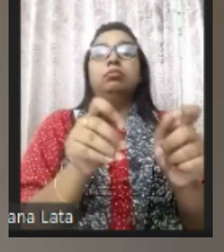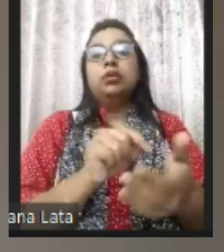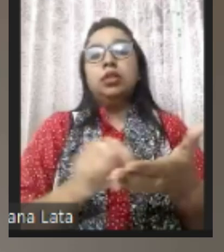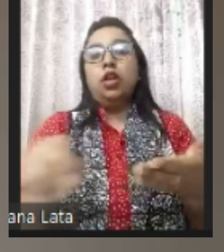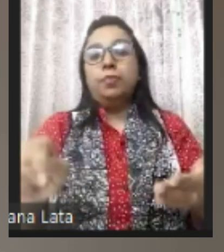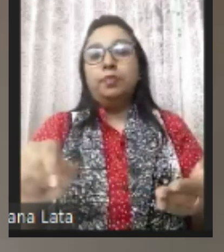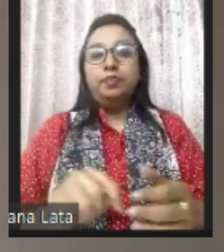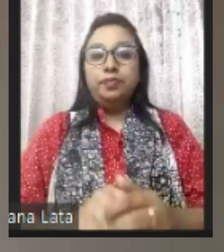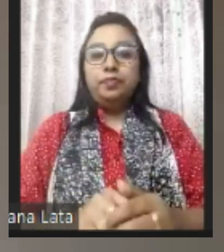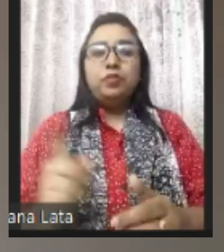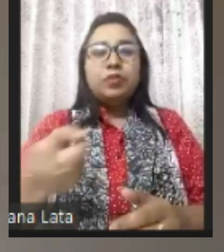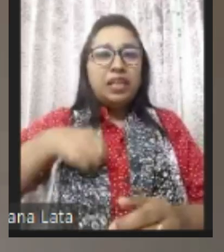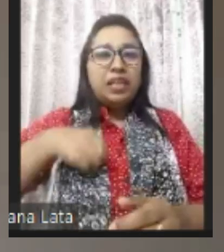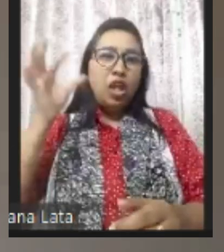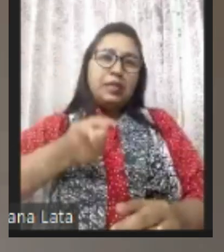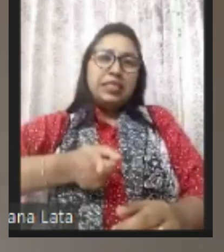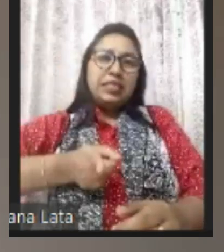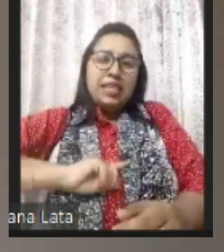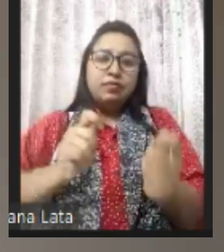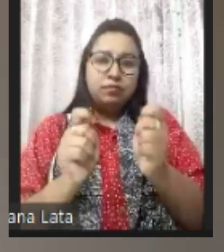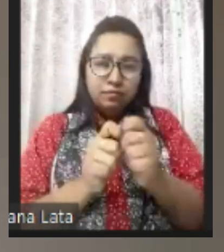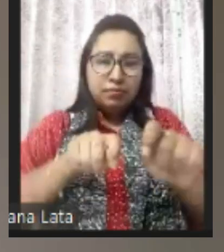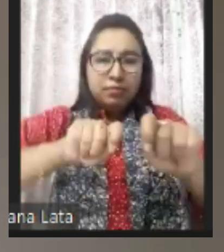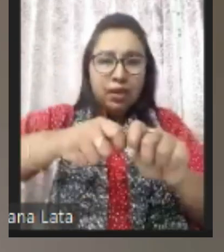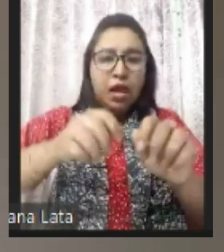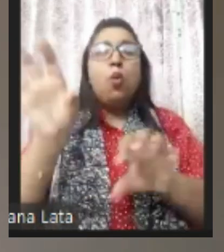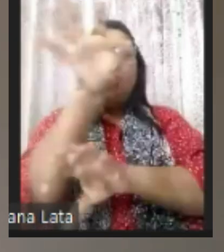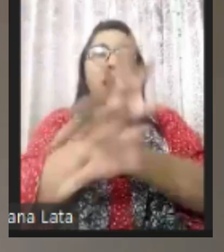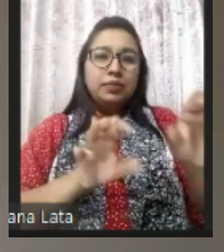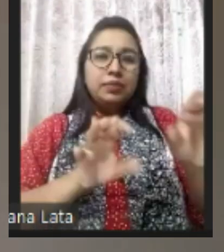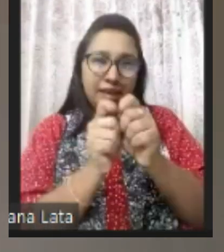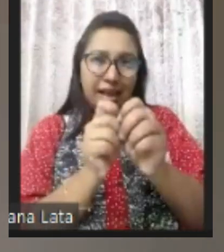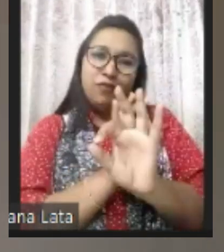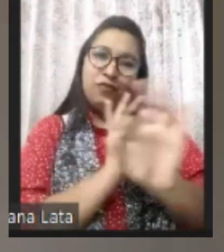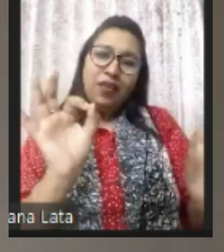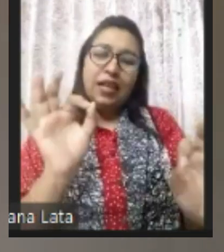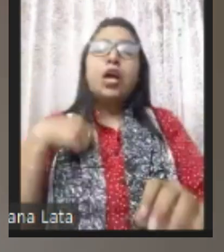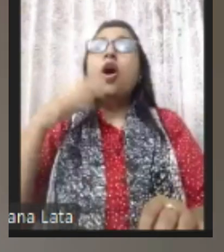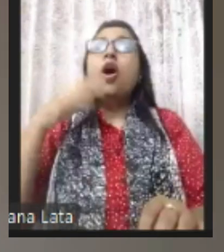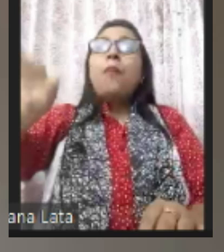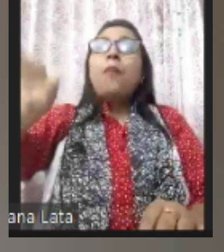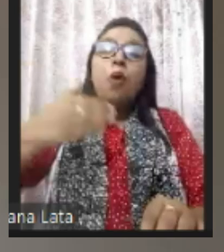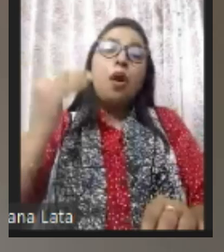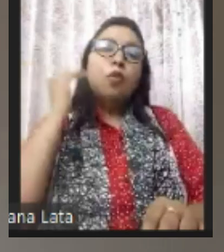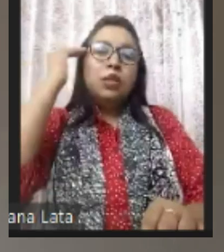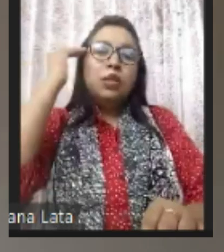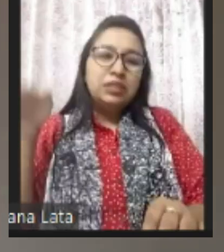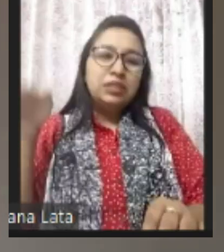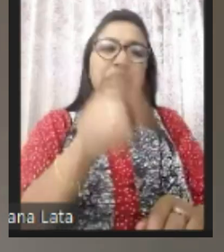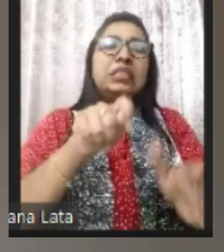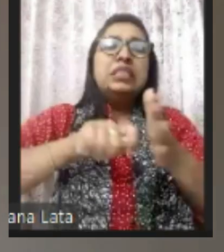difference. I also wanted to touch on accessibility in public procurement. This is